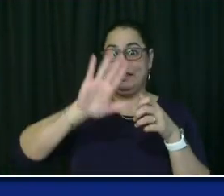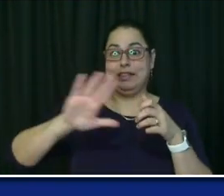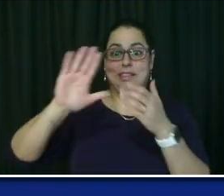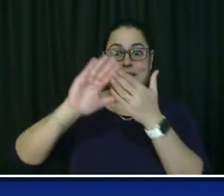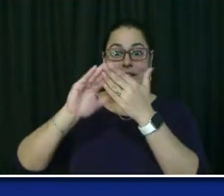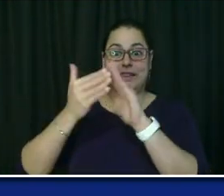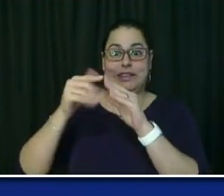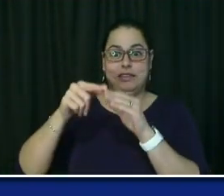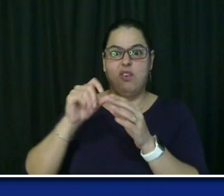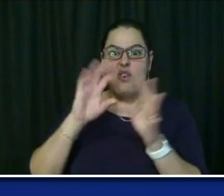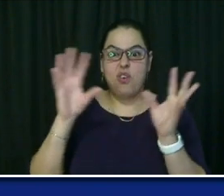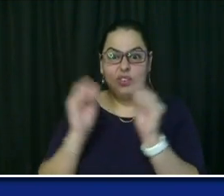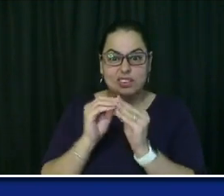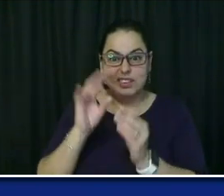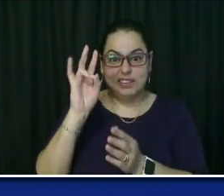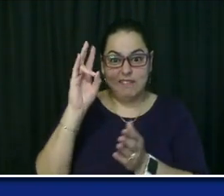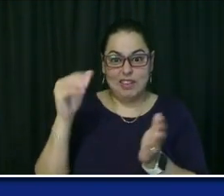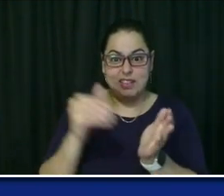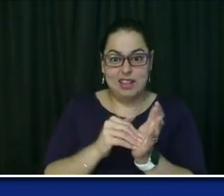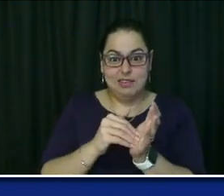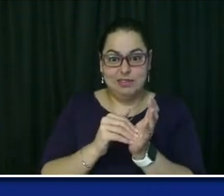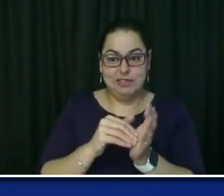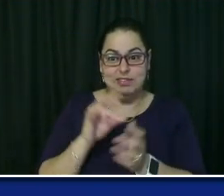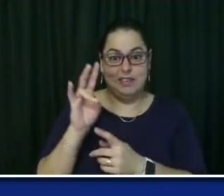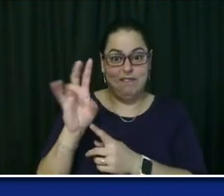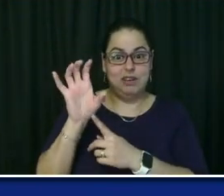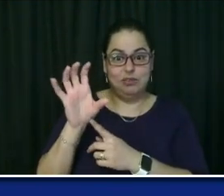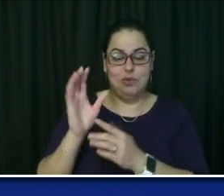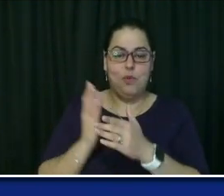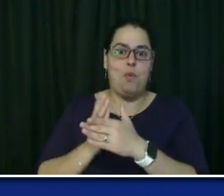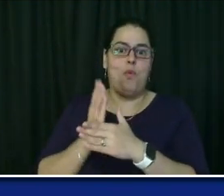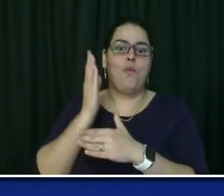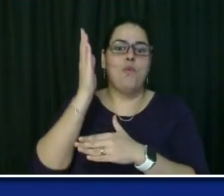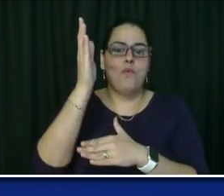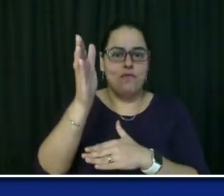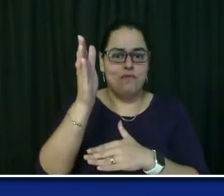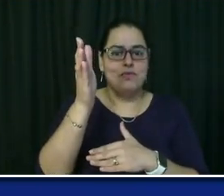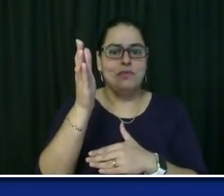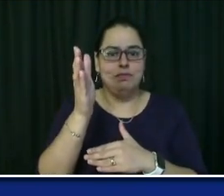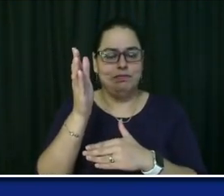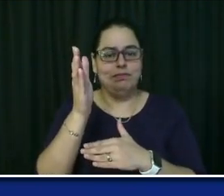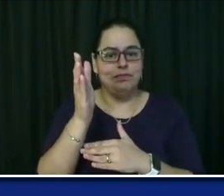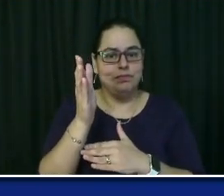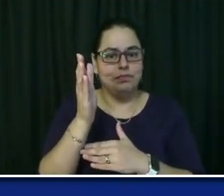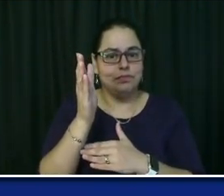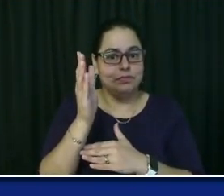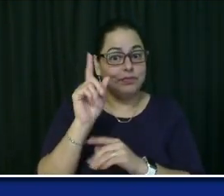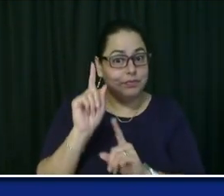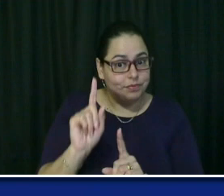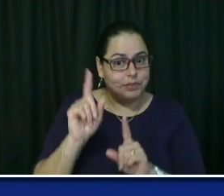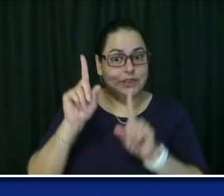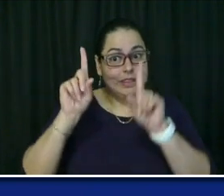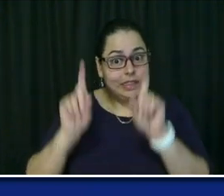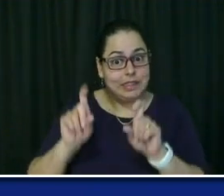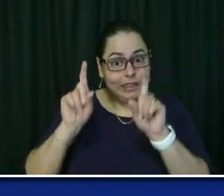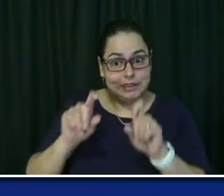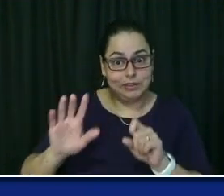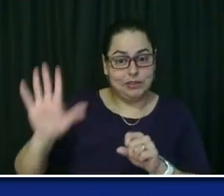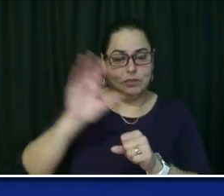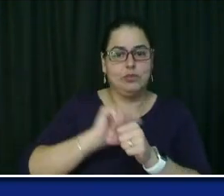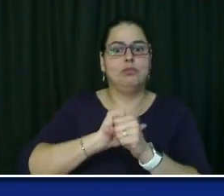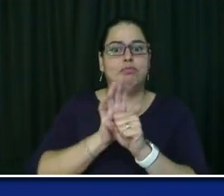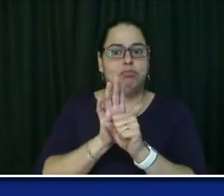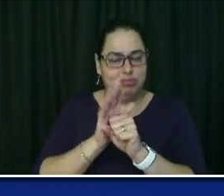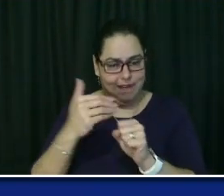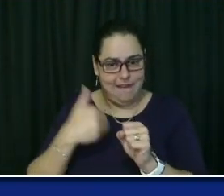7,834. But as of today, they have 119 active cases. And that's a very small number. So when people say, oh, how many people have tested